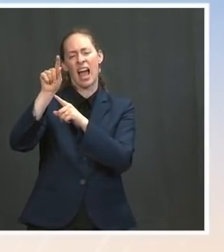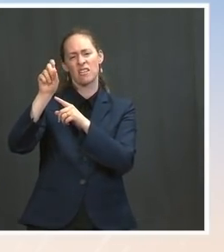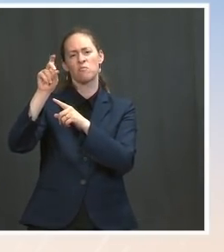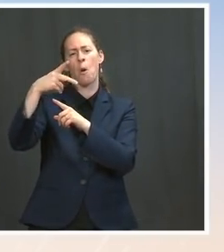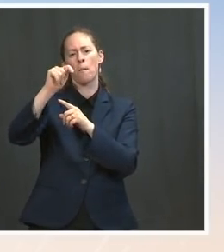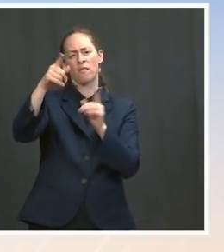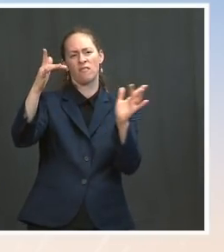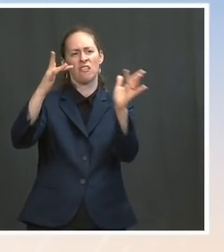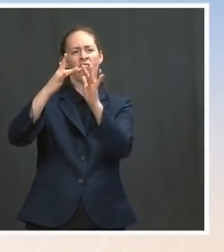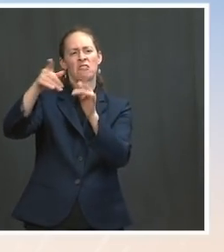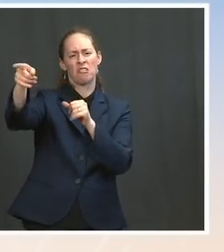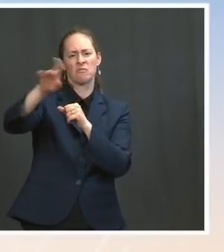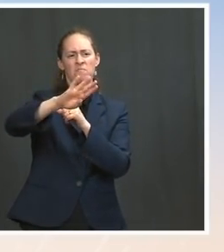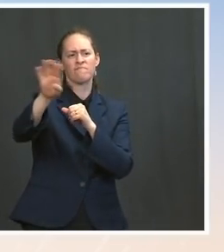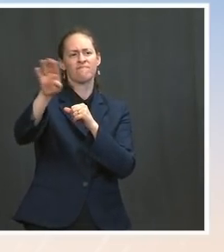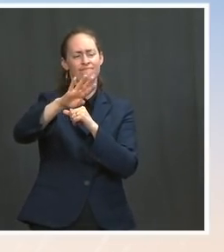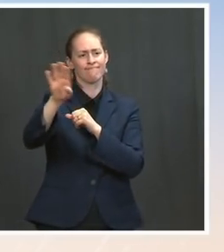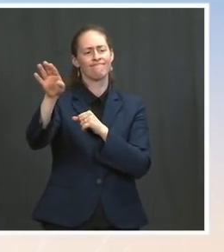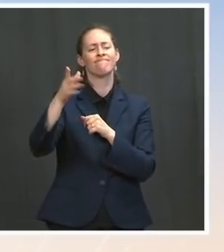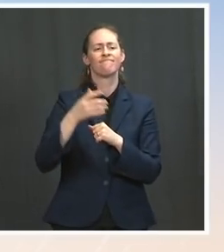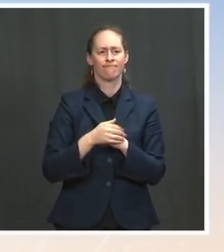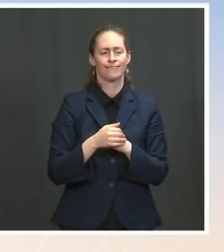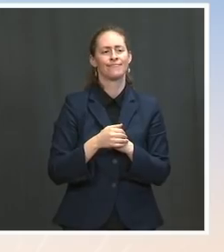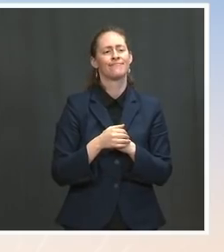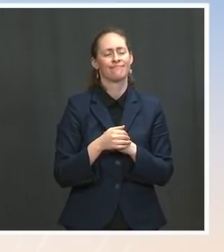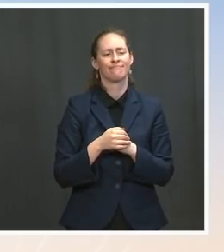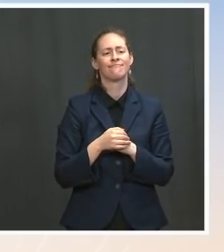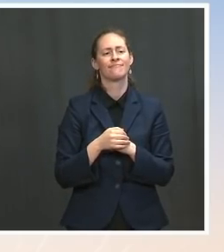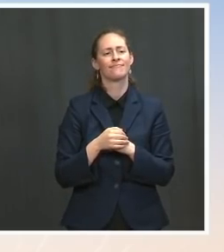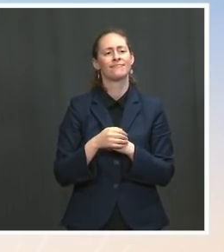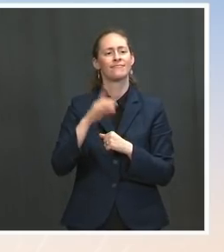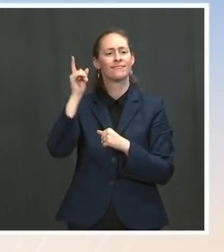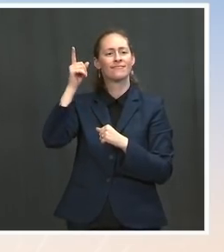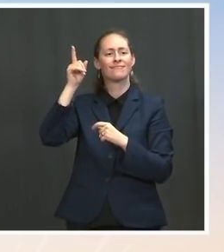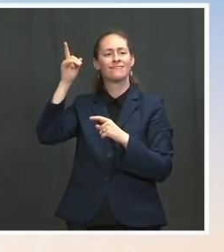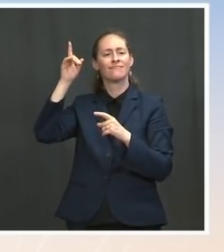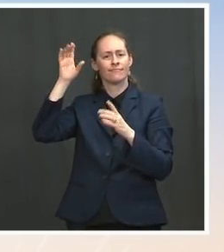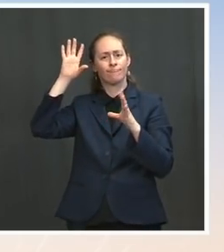out against any harassment of journalists, individuals, leaders,